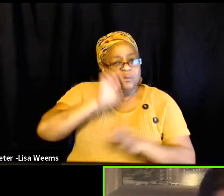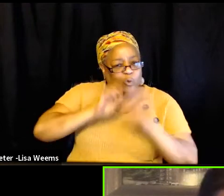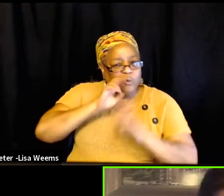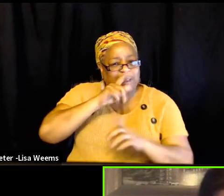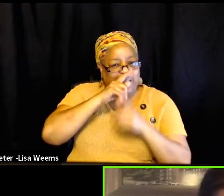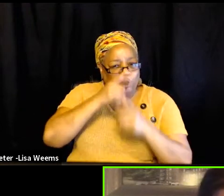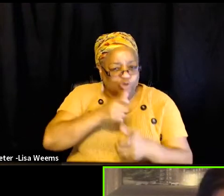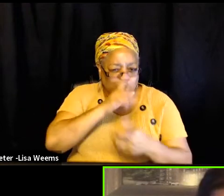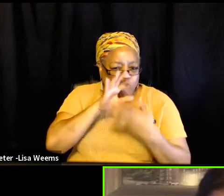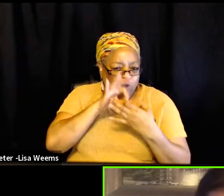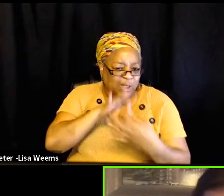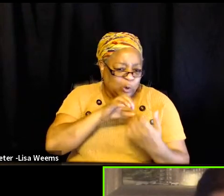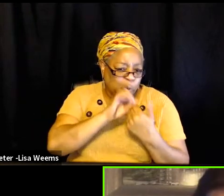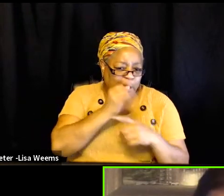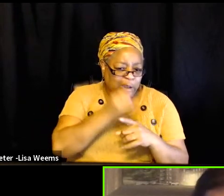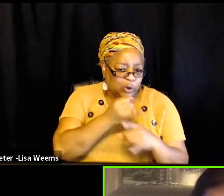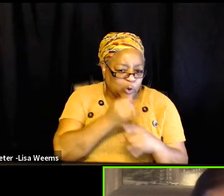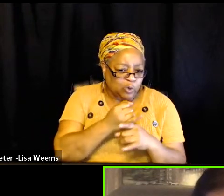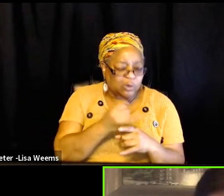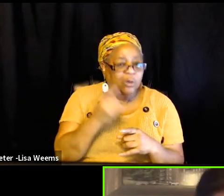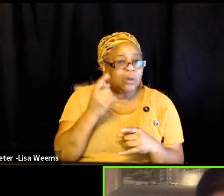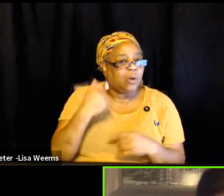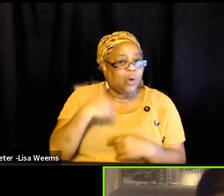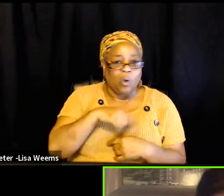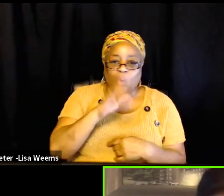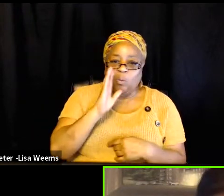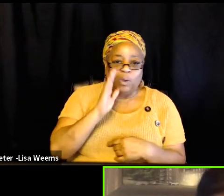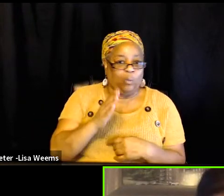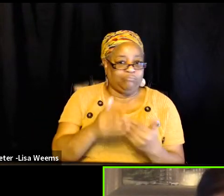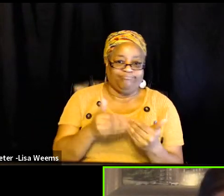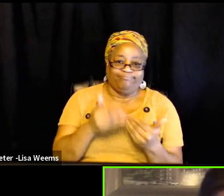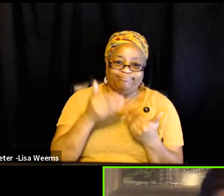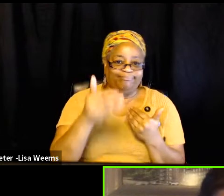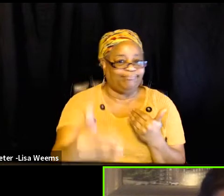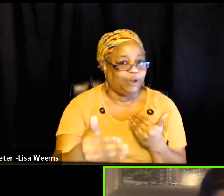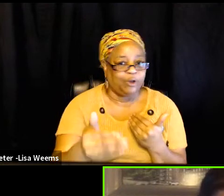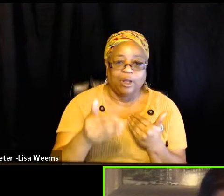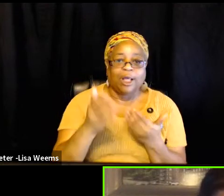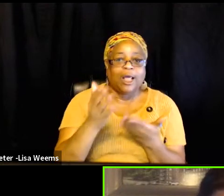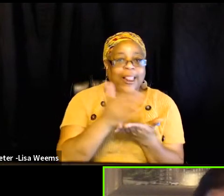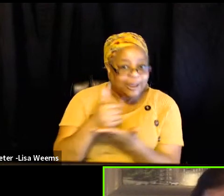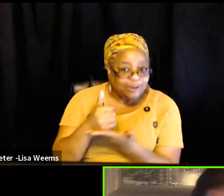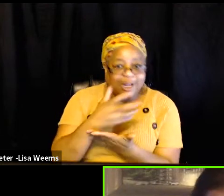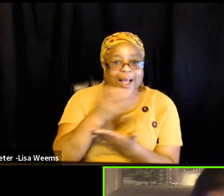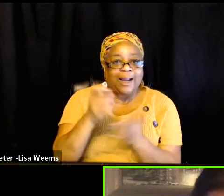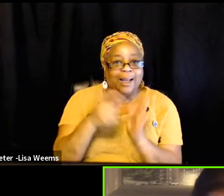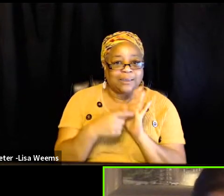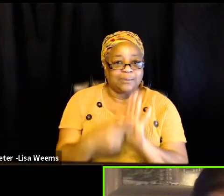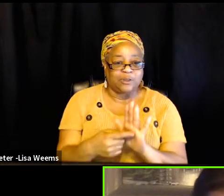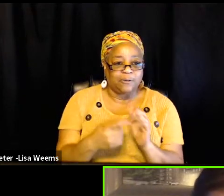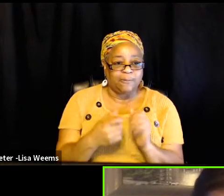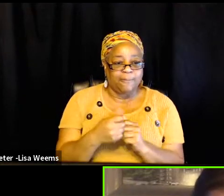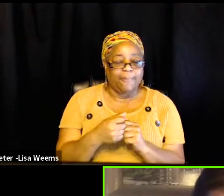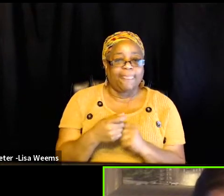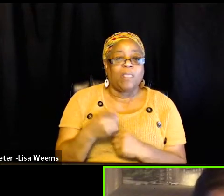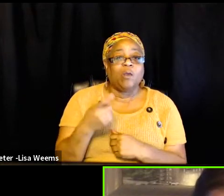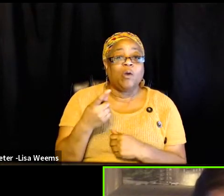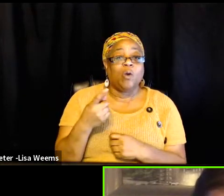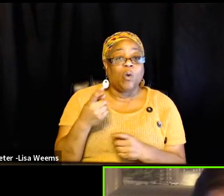institution, we went far beyond the collection and exhibitions. When we worked with Nina